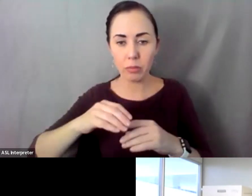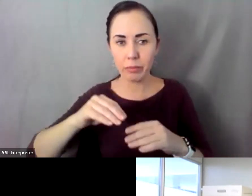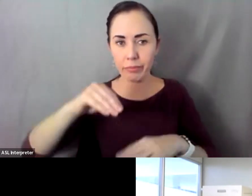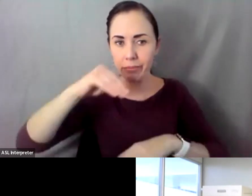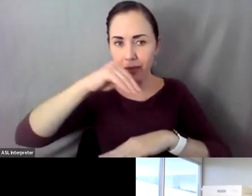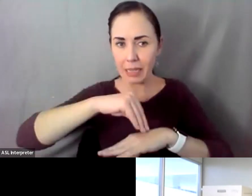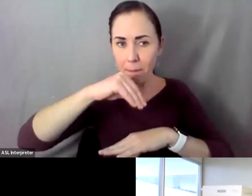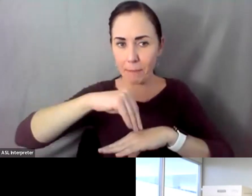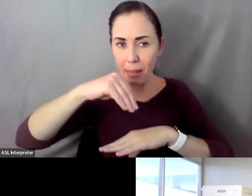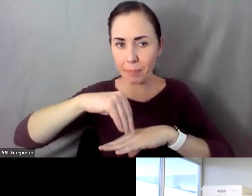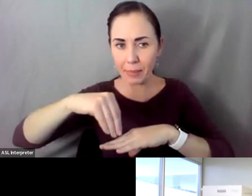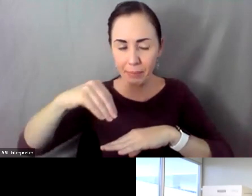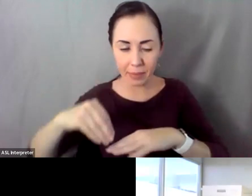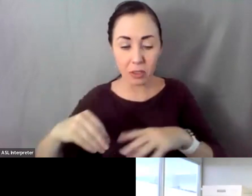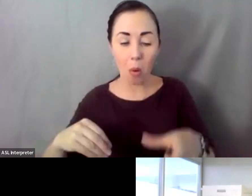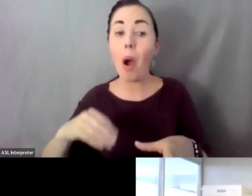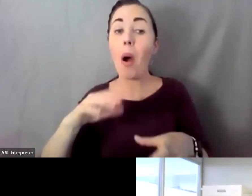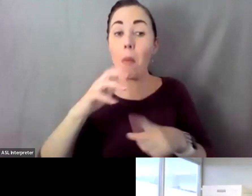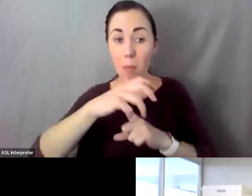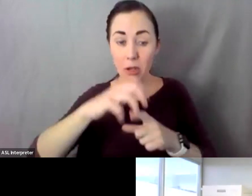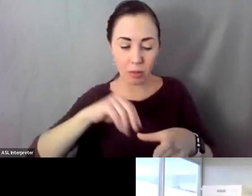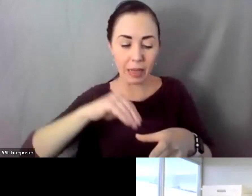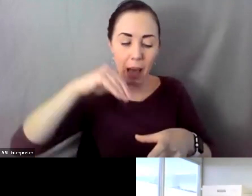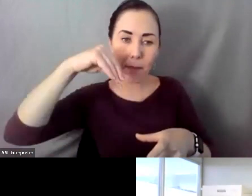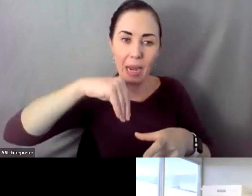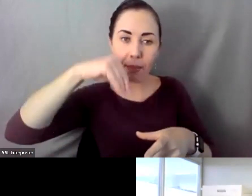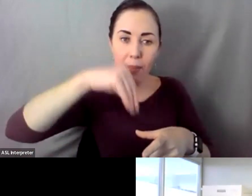And now you might see a brown patch.